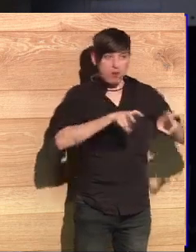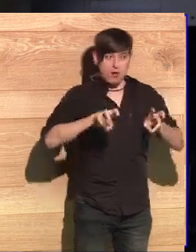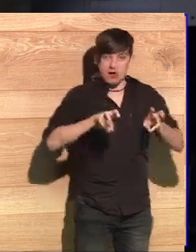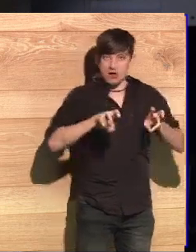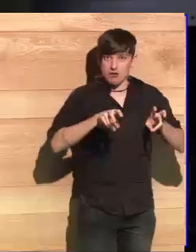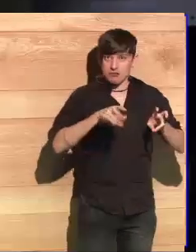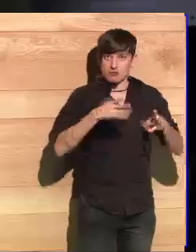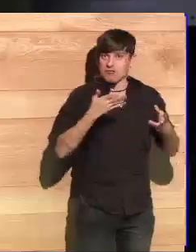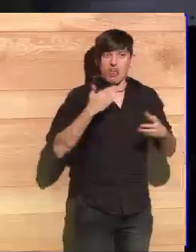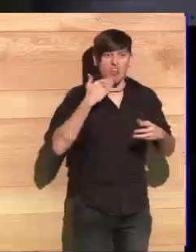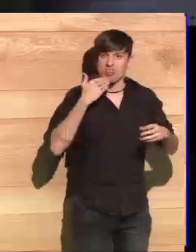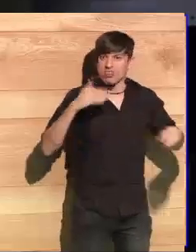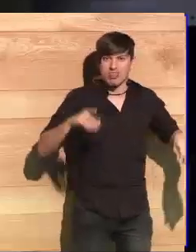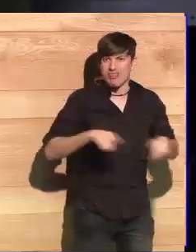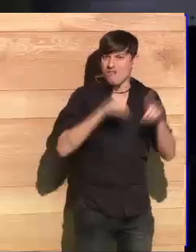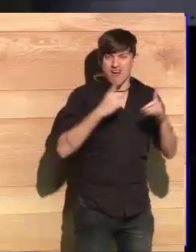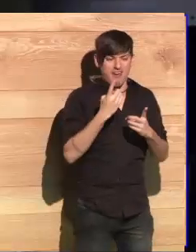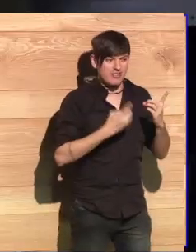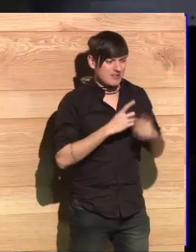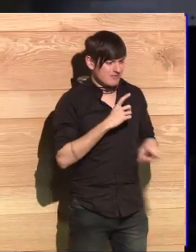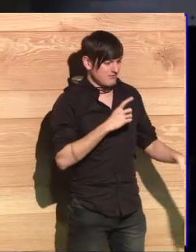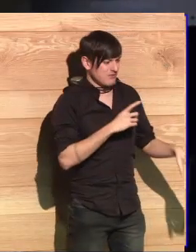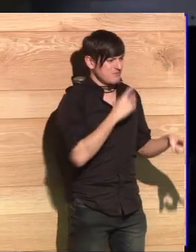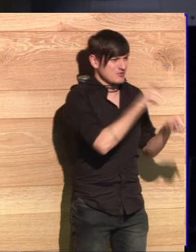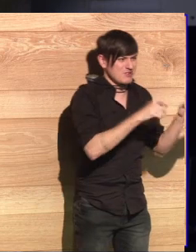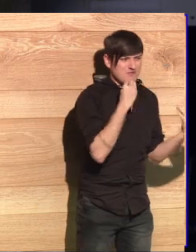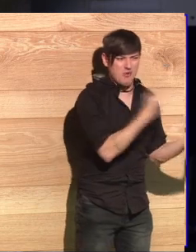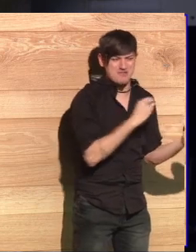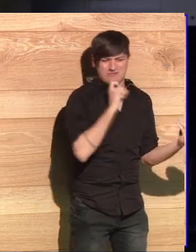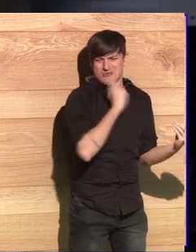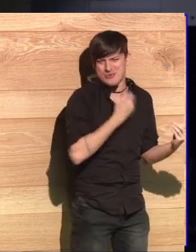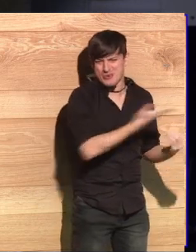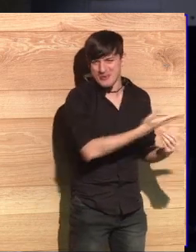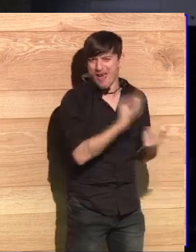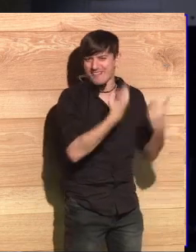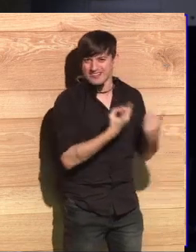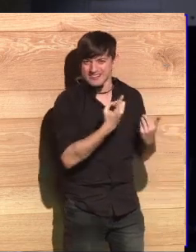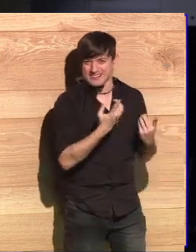tenga que ver con la edad, porque a veces We're really interested in